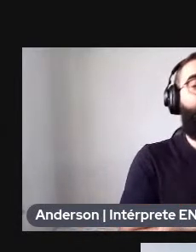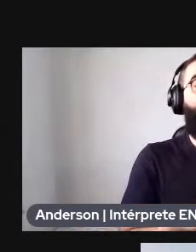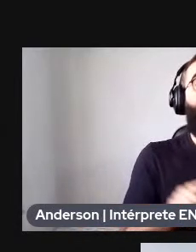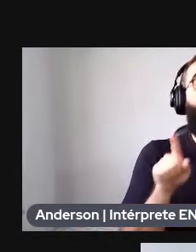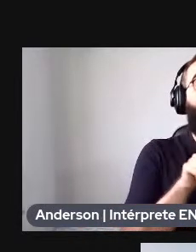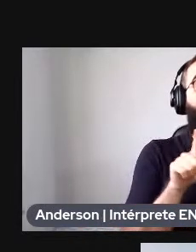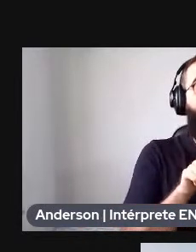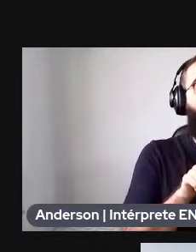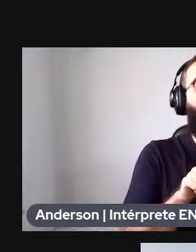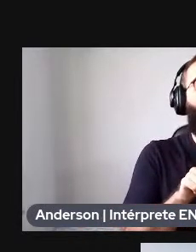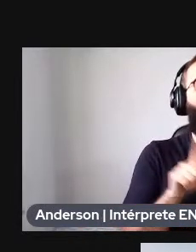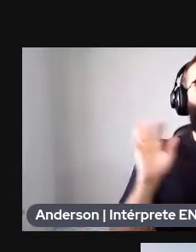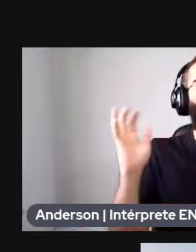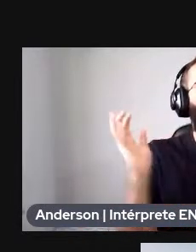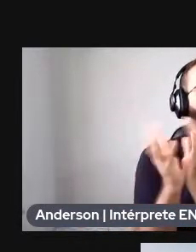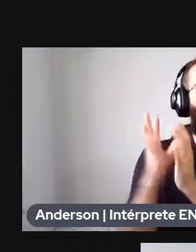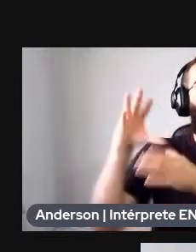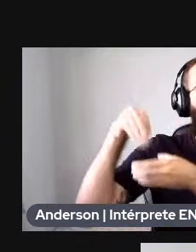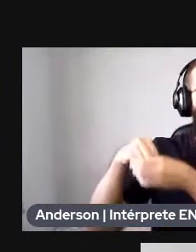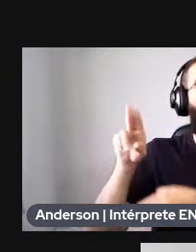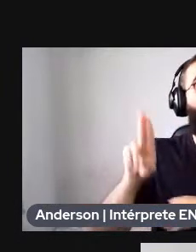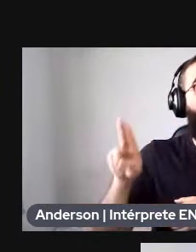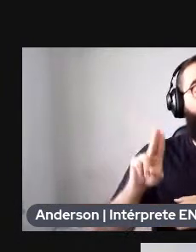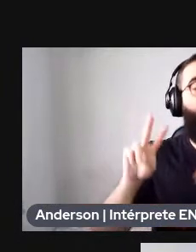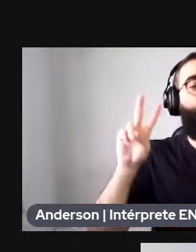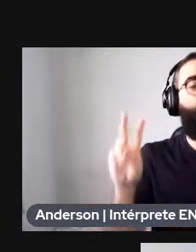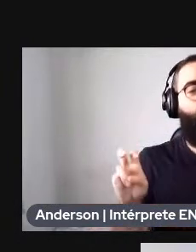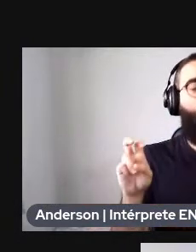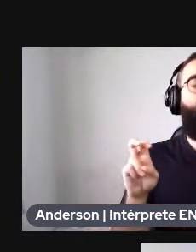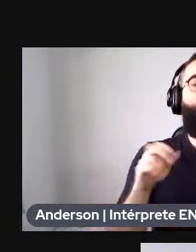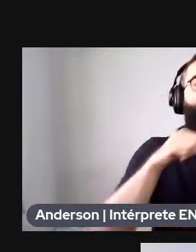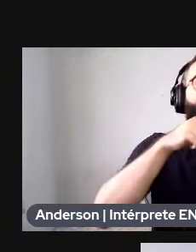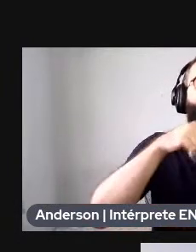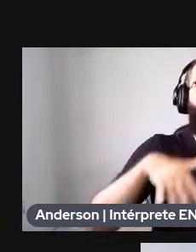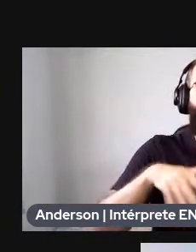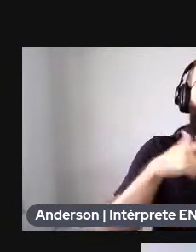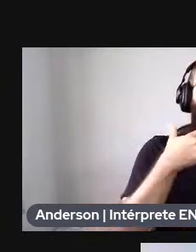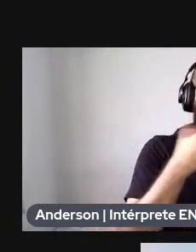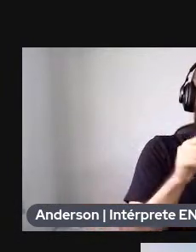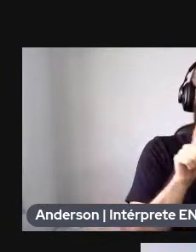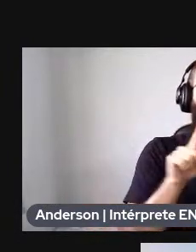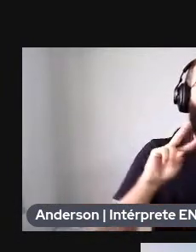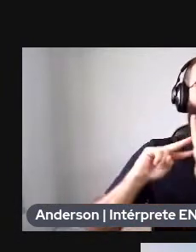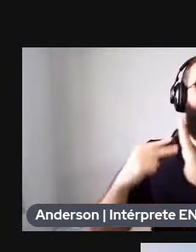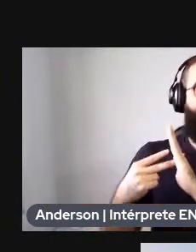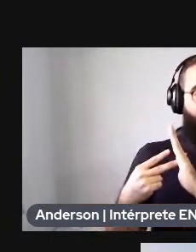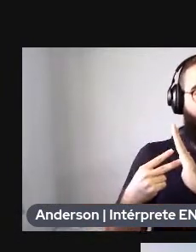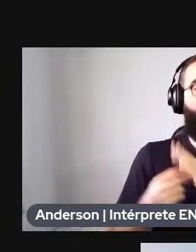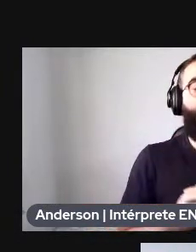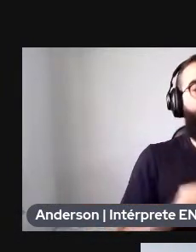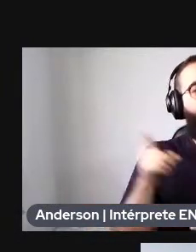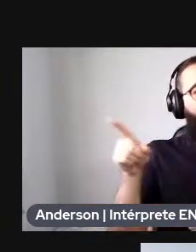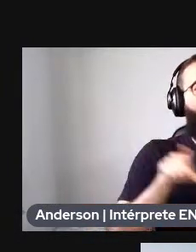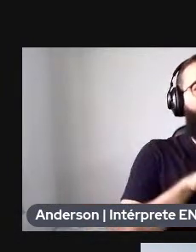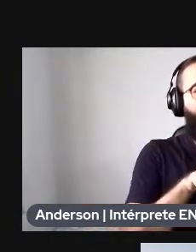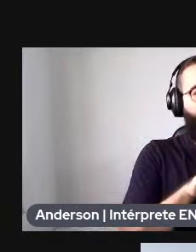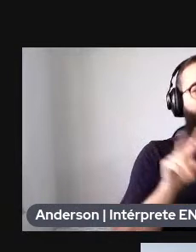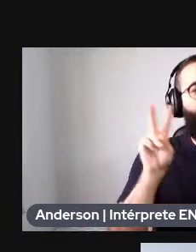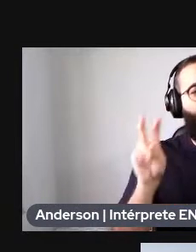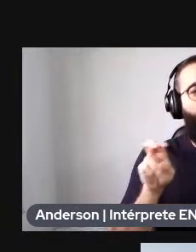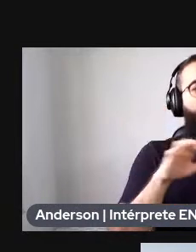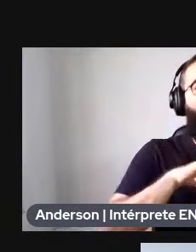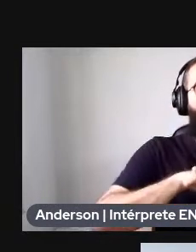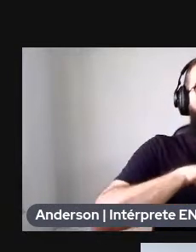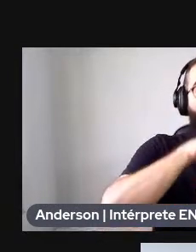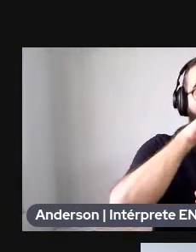on Linguistic Meaning and Structure. Her investigation has specialized in corpus research from